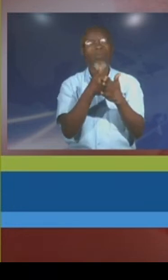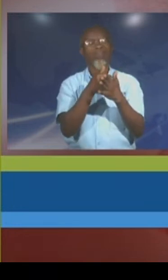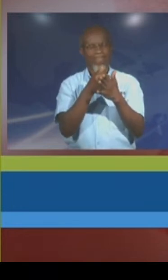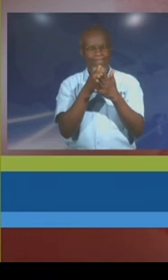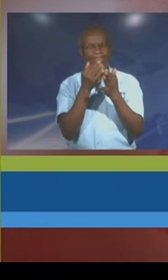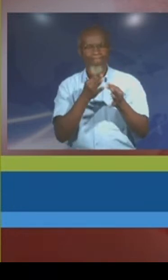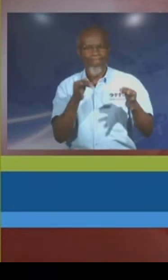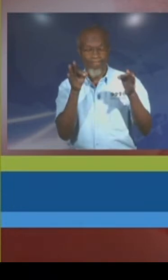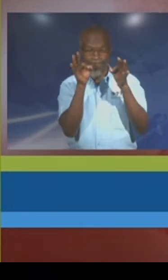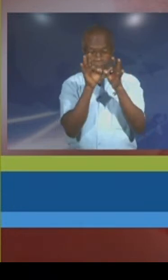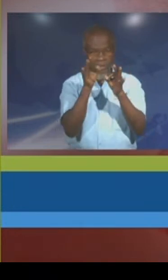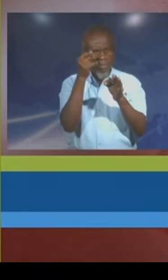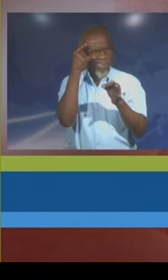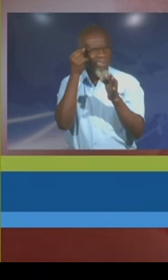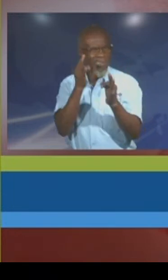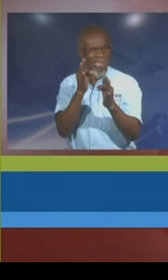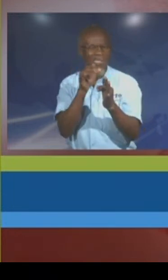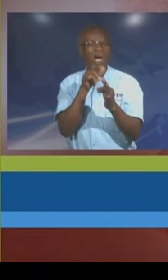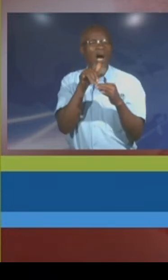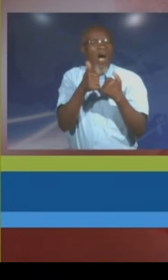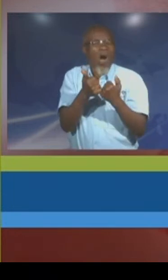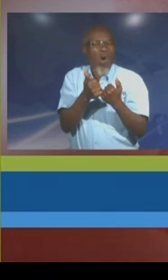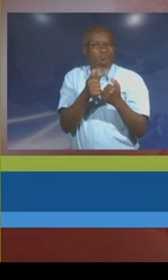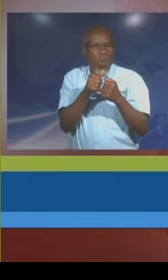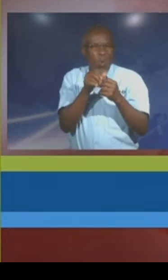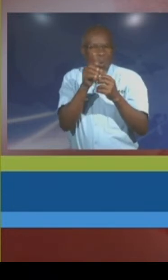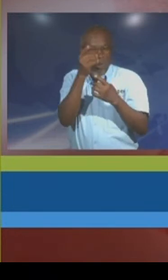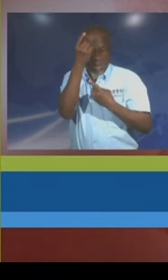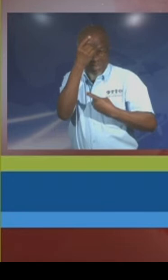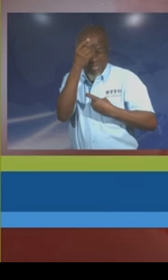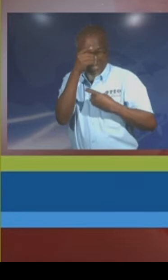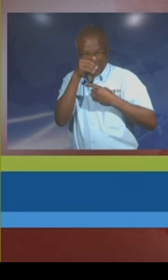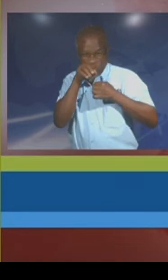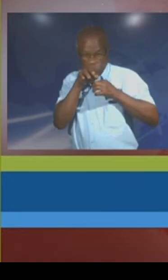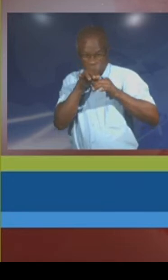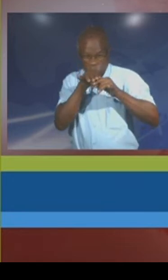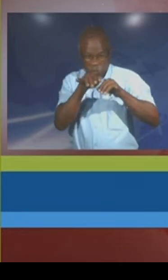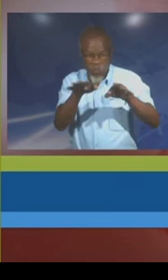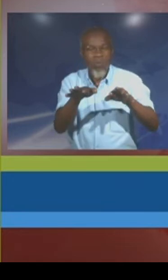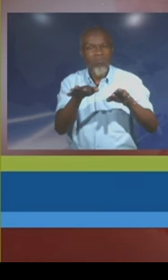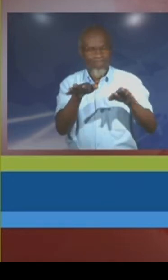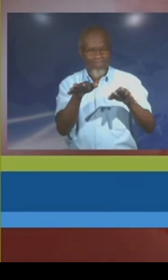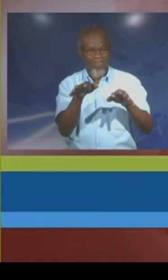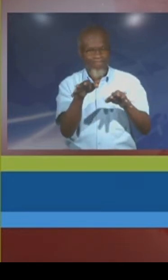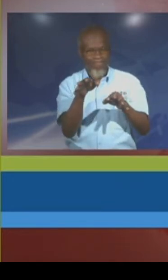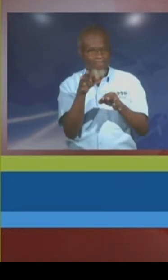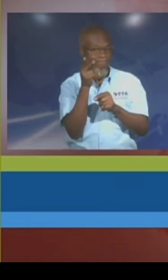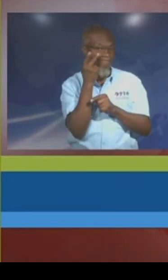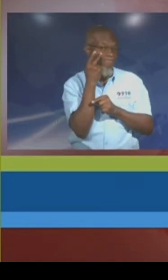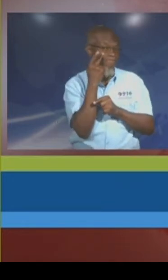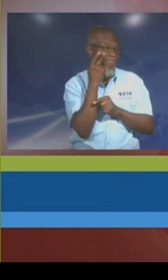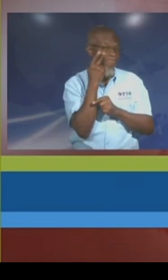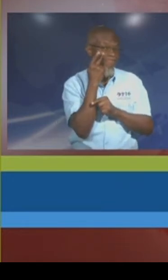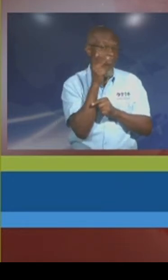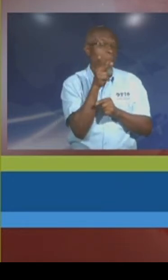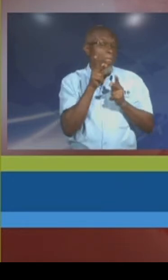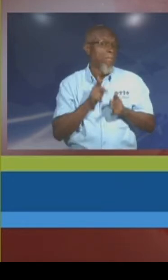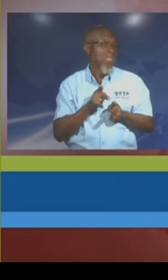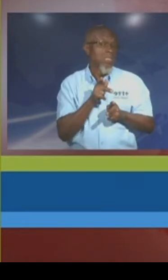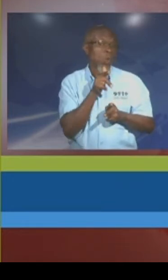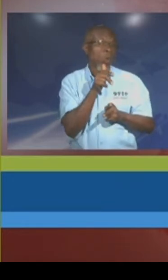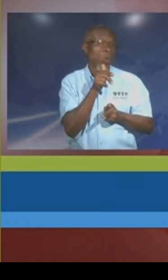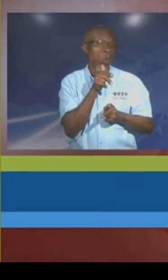a disease and, of course, spreading a disease, as well as the severity of the disease. So looking at the agent, we look at the